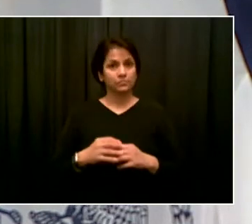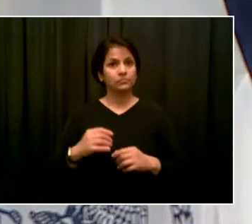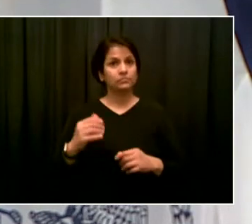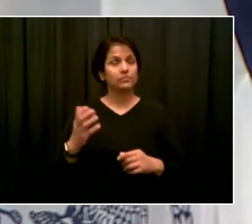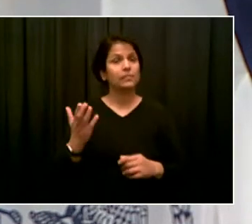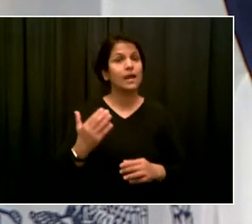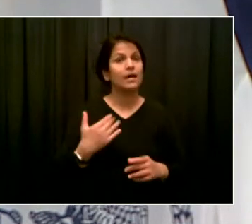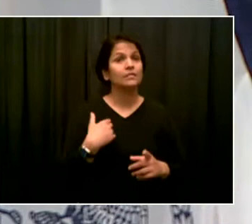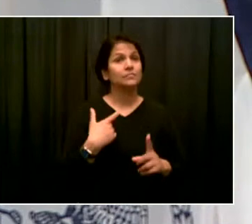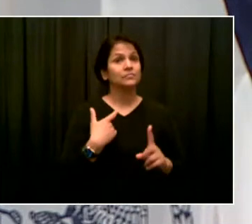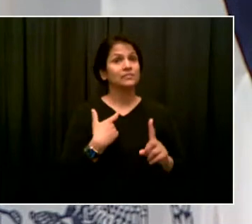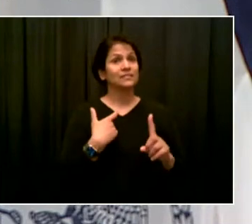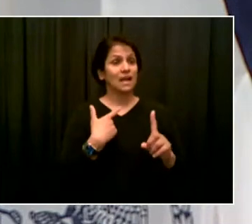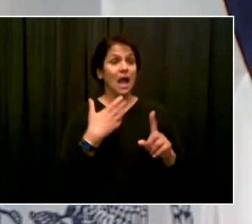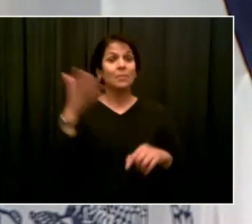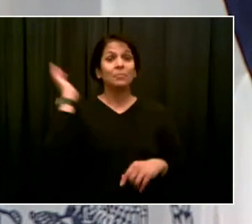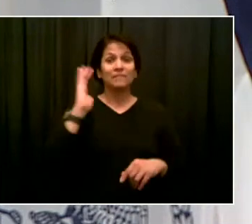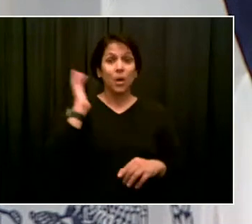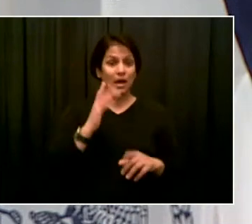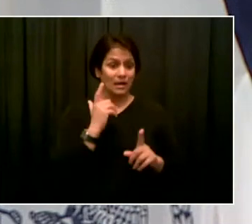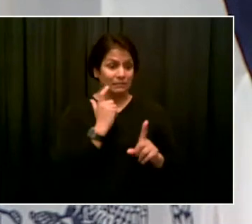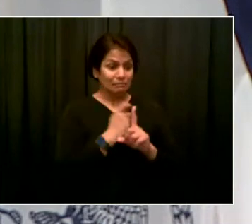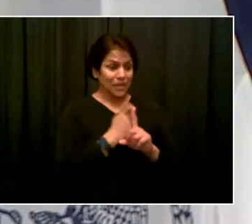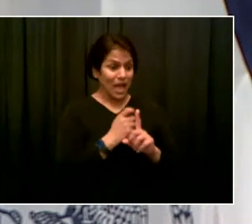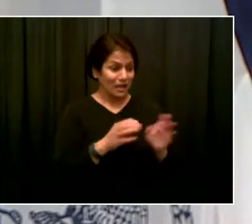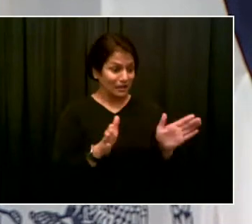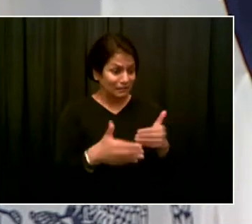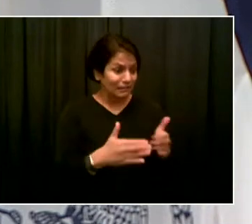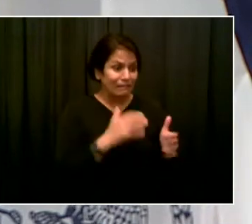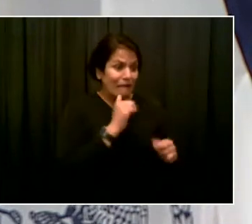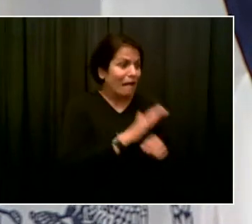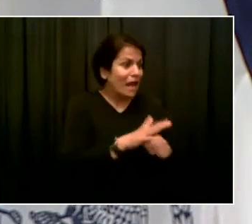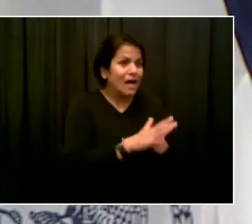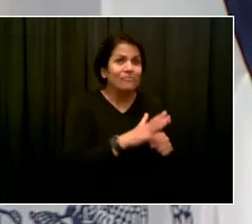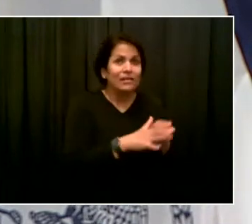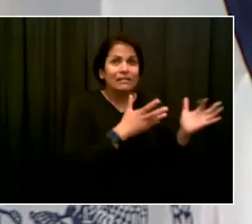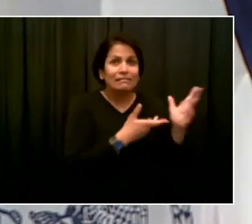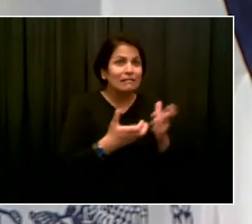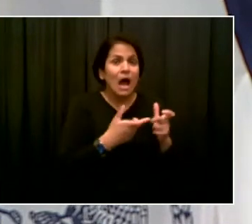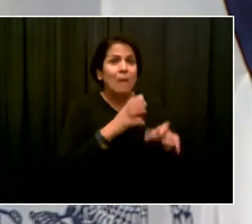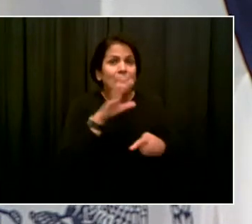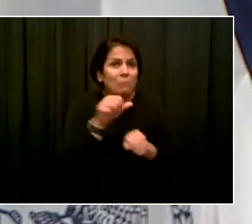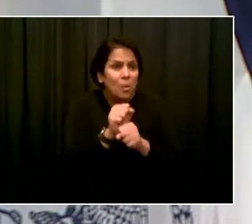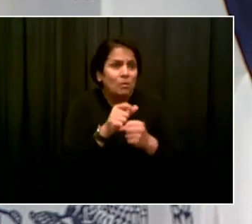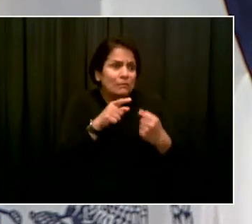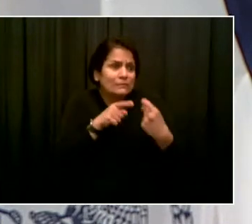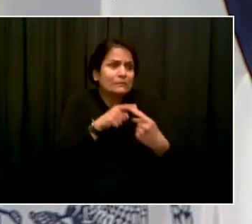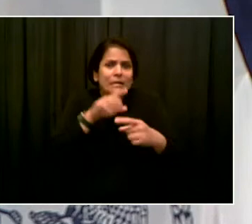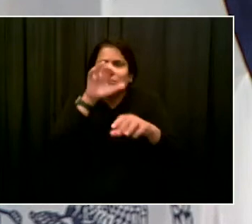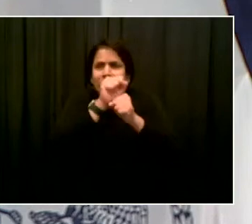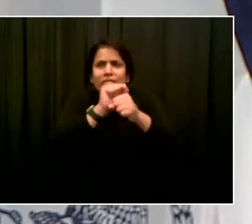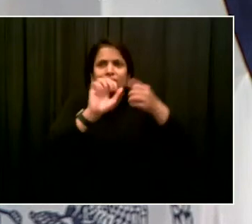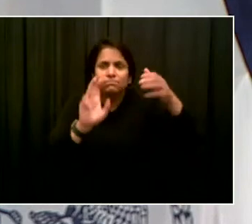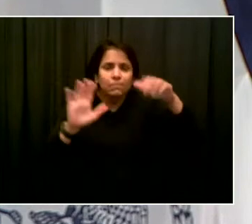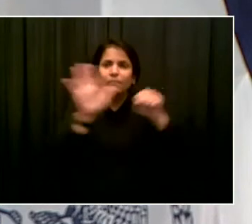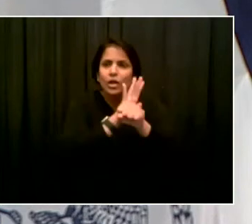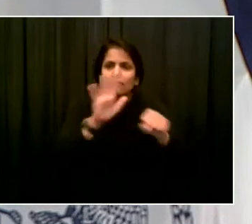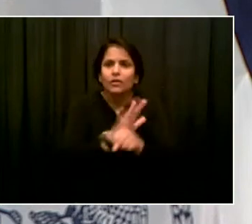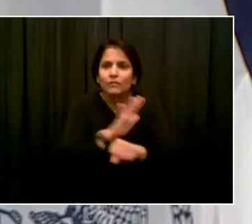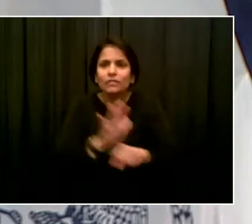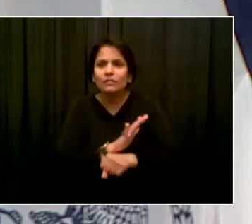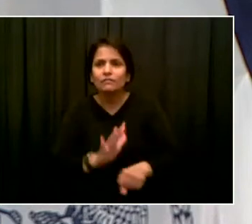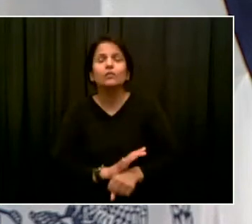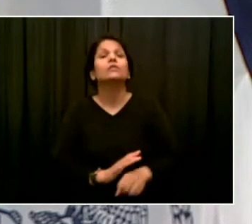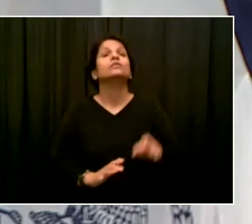of supply, because we were trying to reach as many people as possible, as quickly as possible, everything was through centers, appointments, and